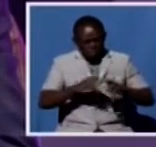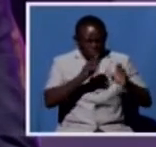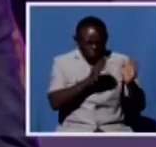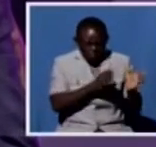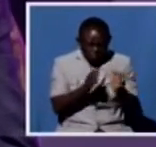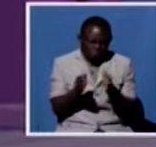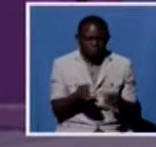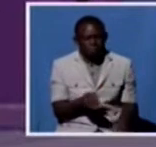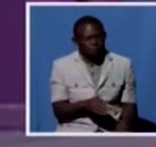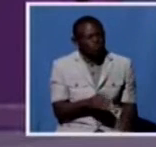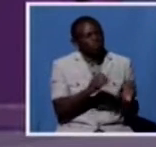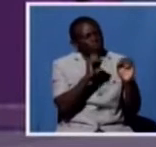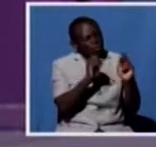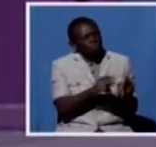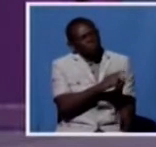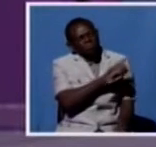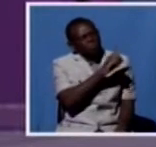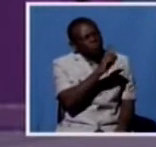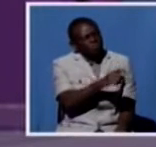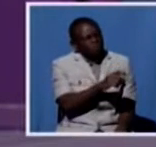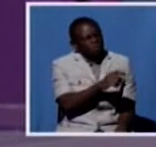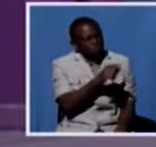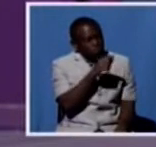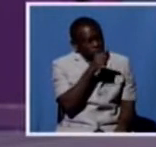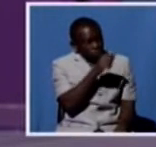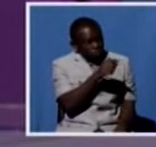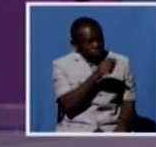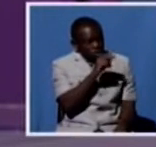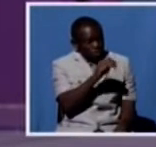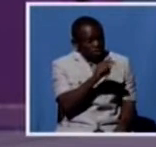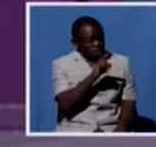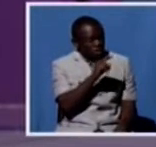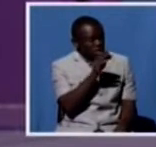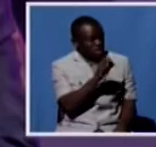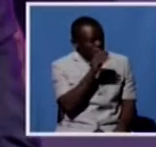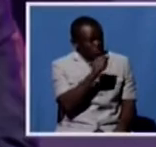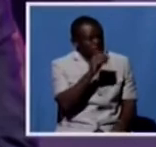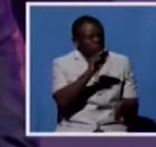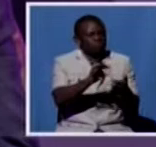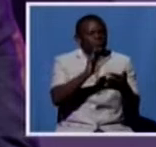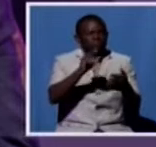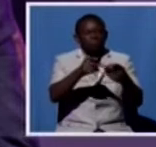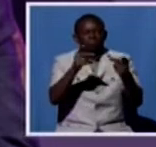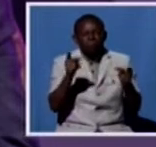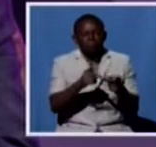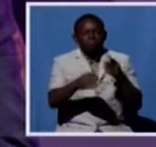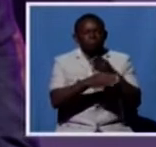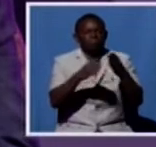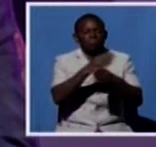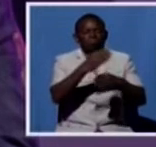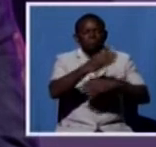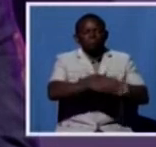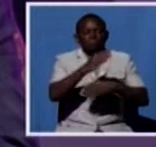place them. Now, help me understand. How do you select these toll sites? We've got our criteria and we look at a few